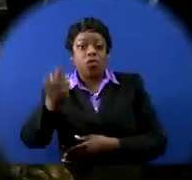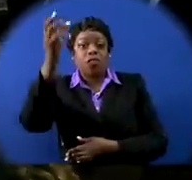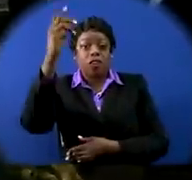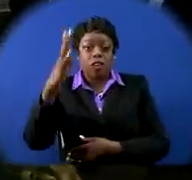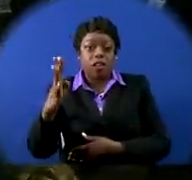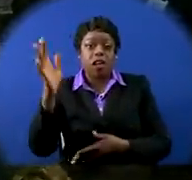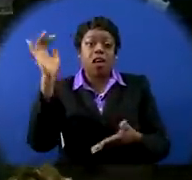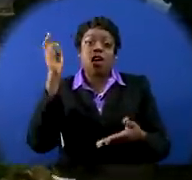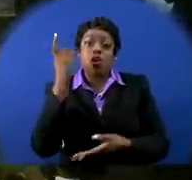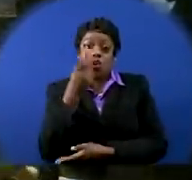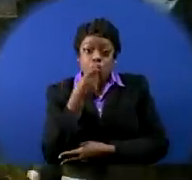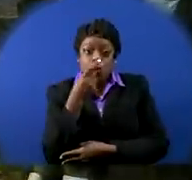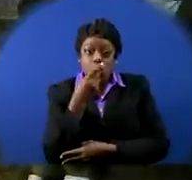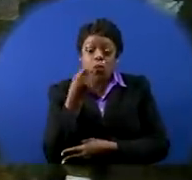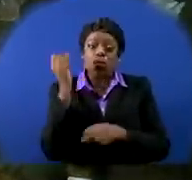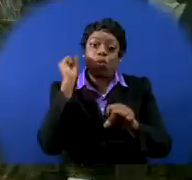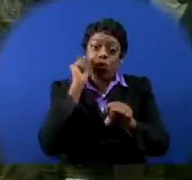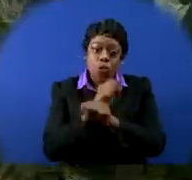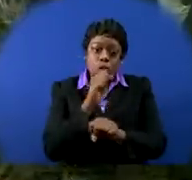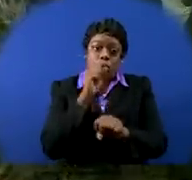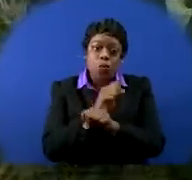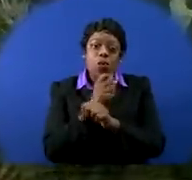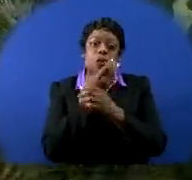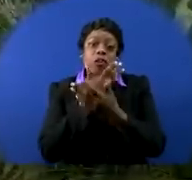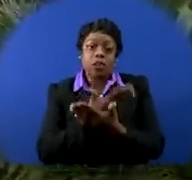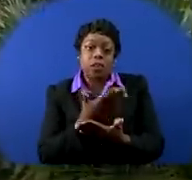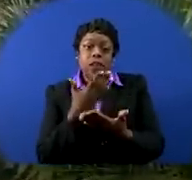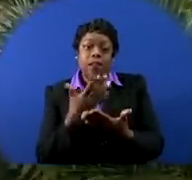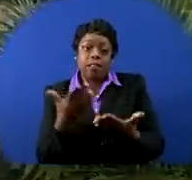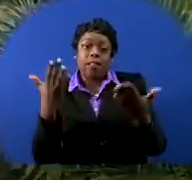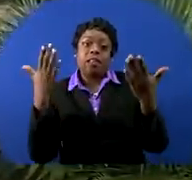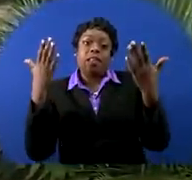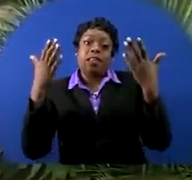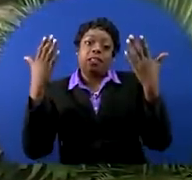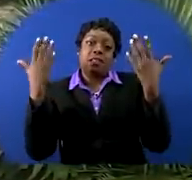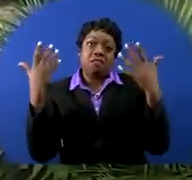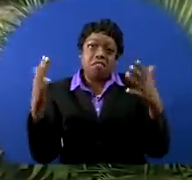works things out.